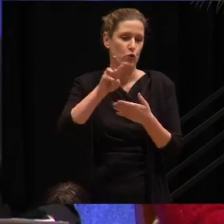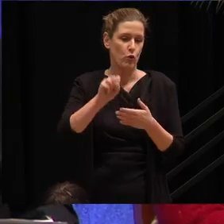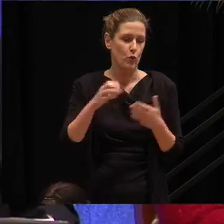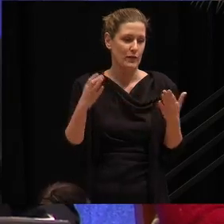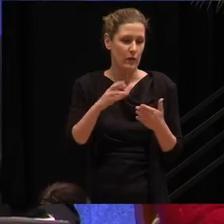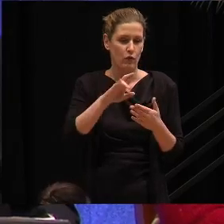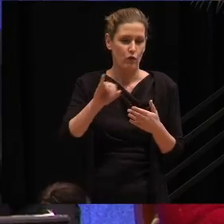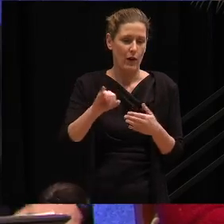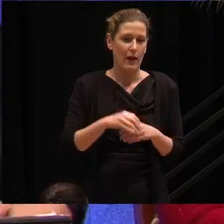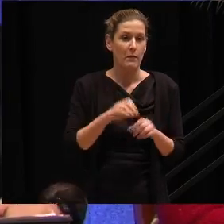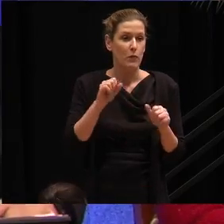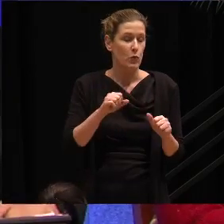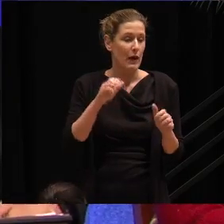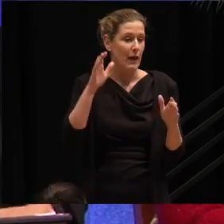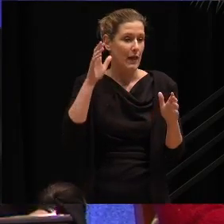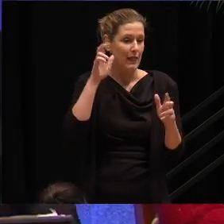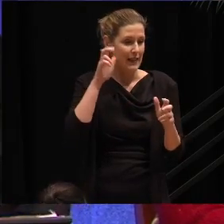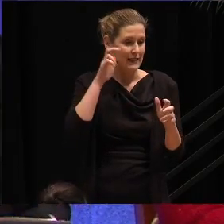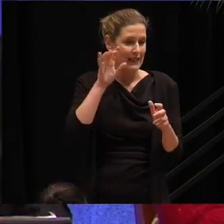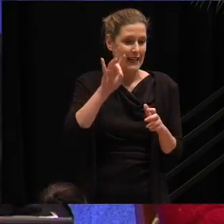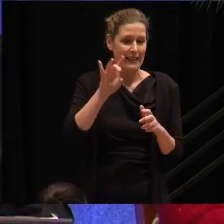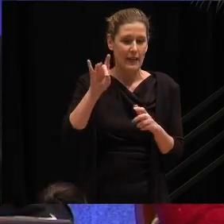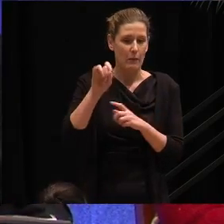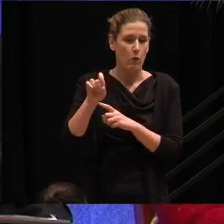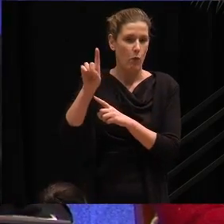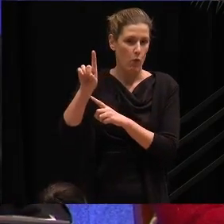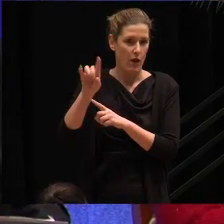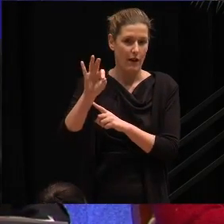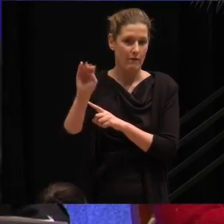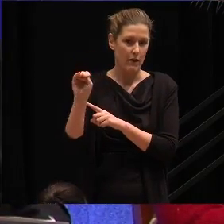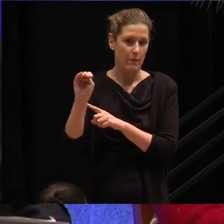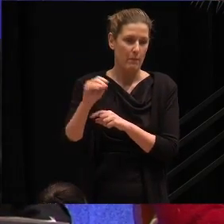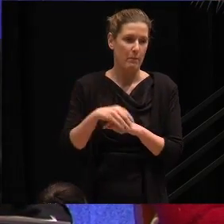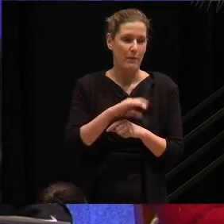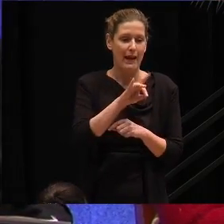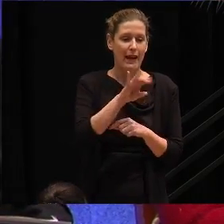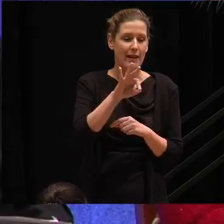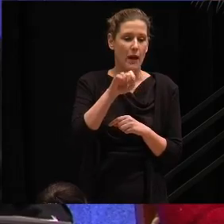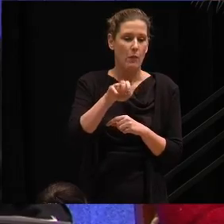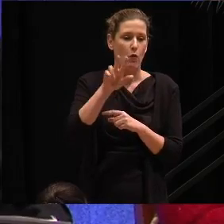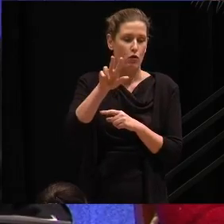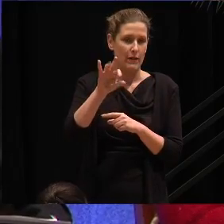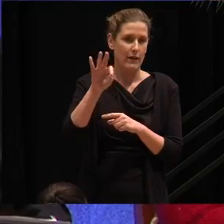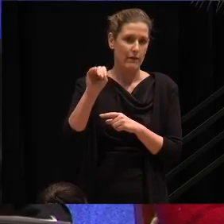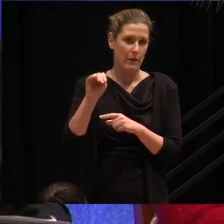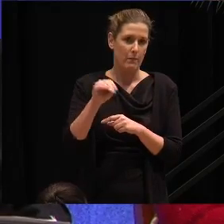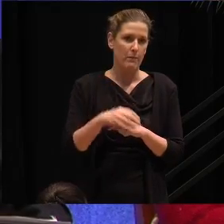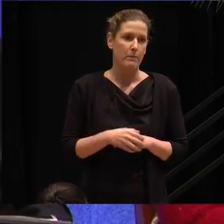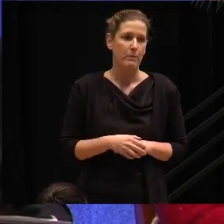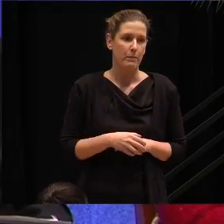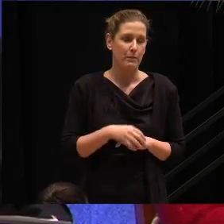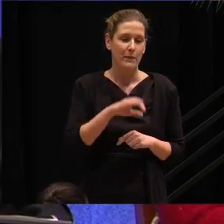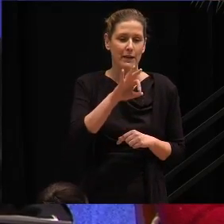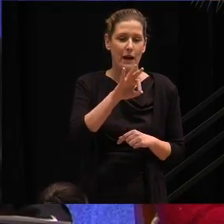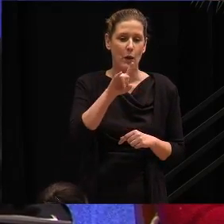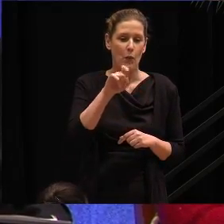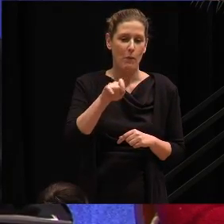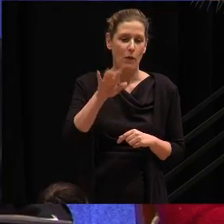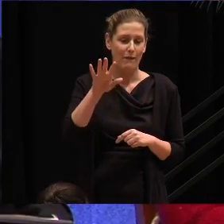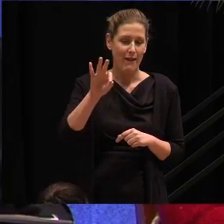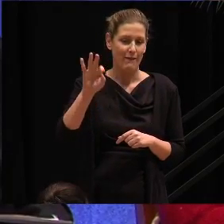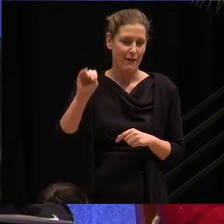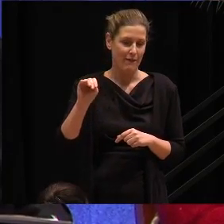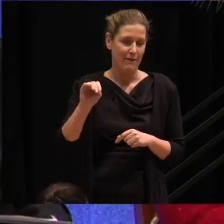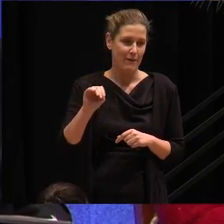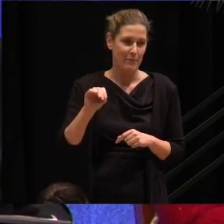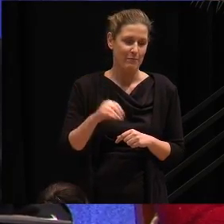You can listen to it on 88.1 FM, 89.3 FM, 91.5